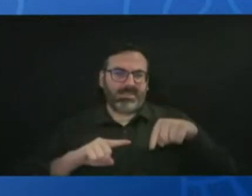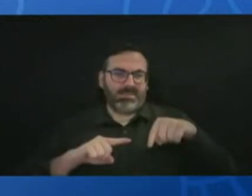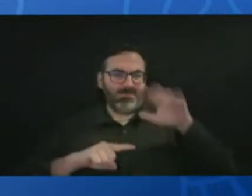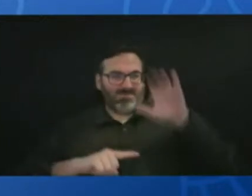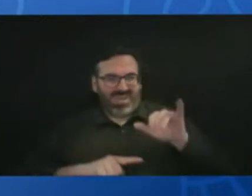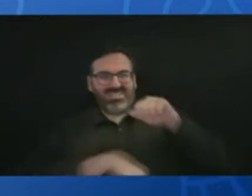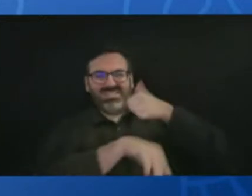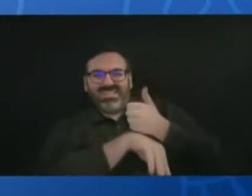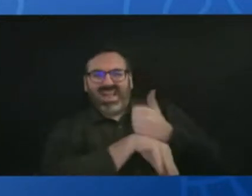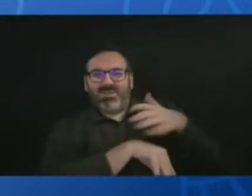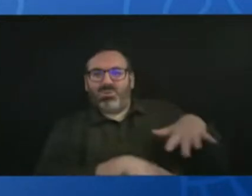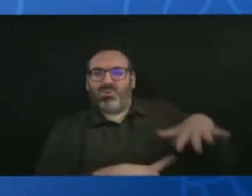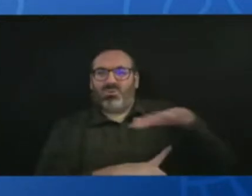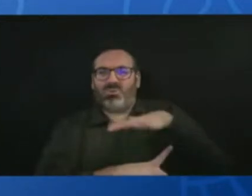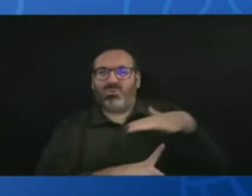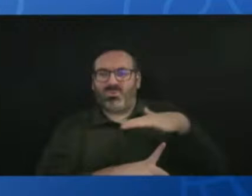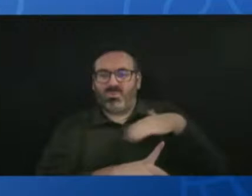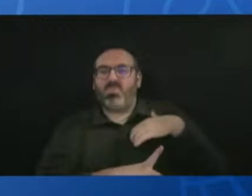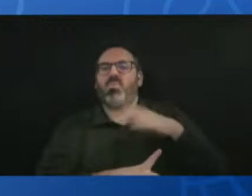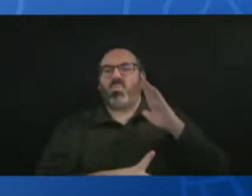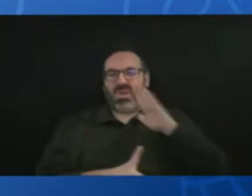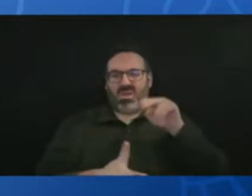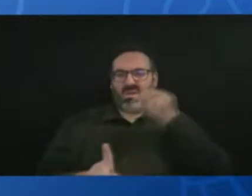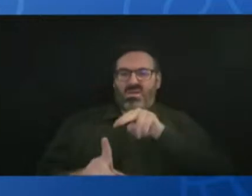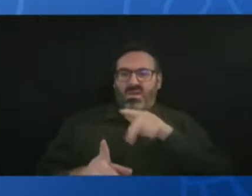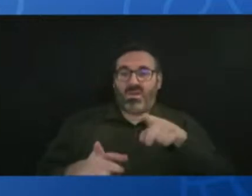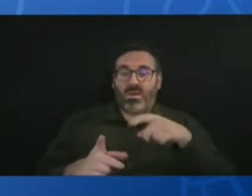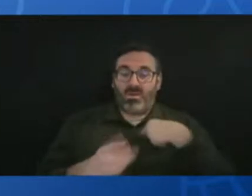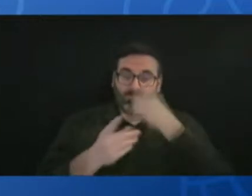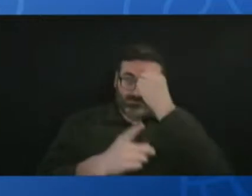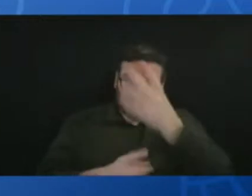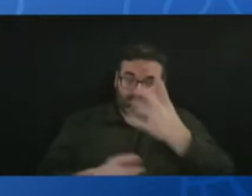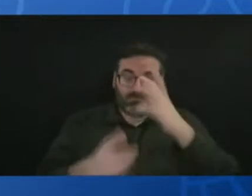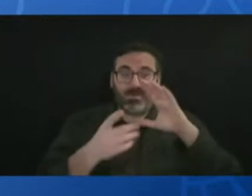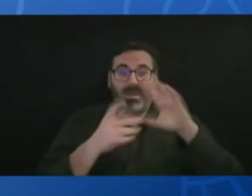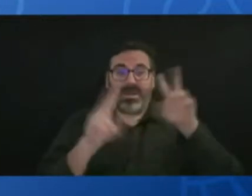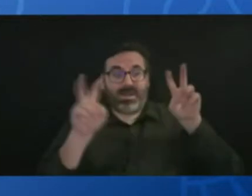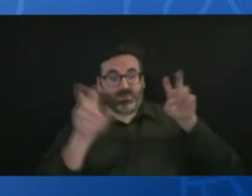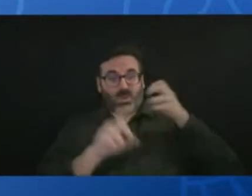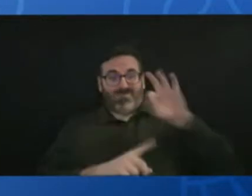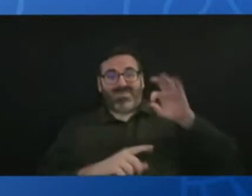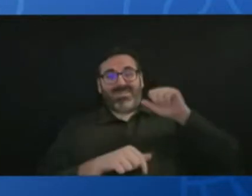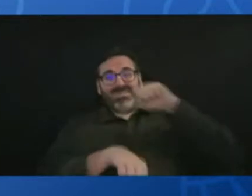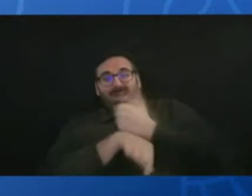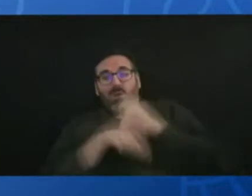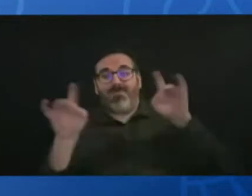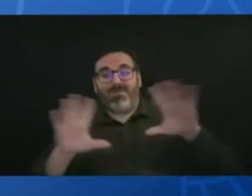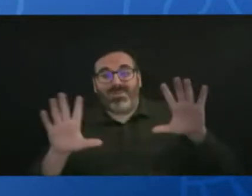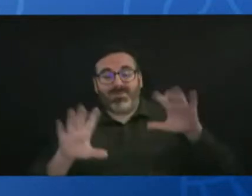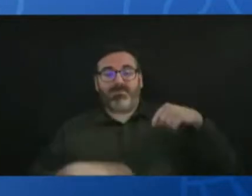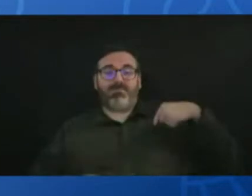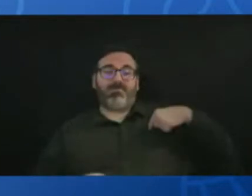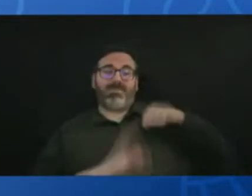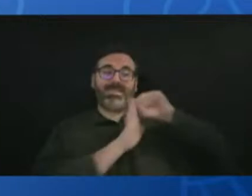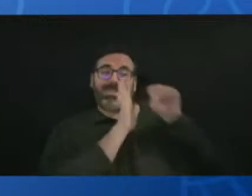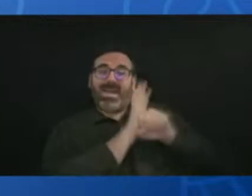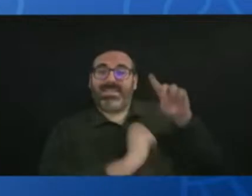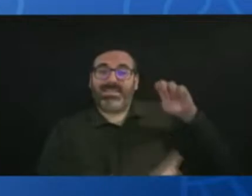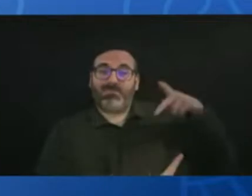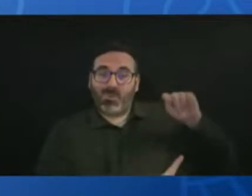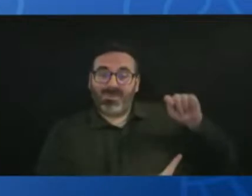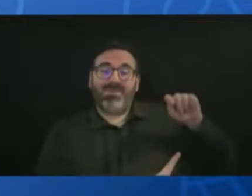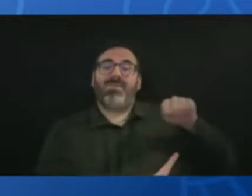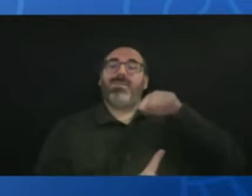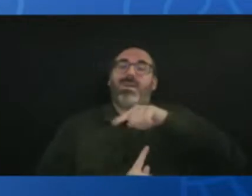comes to the issue of violence, I think this State Department, this administration, and as I've been working here,